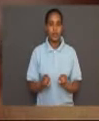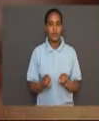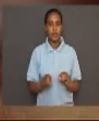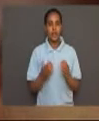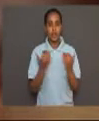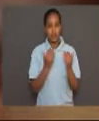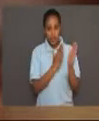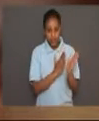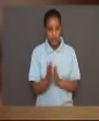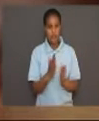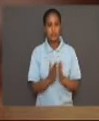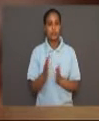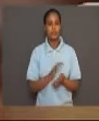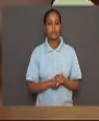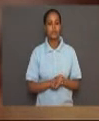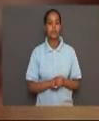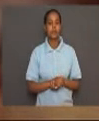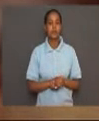Students, let's get ready.